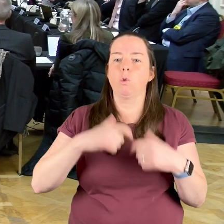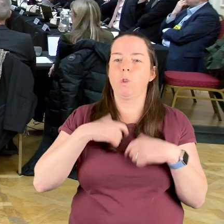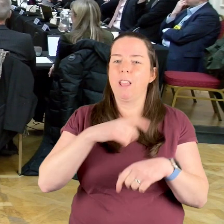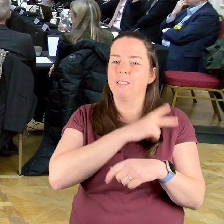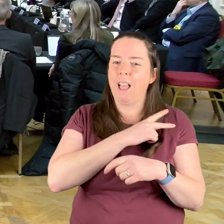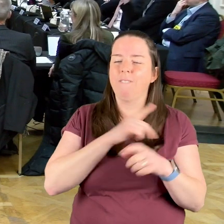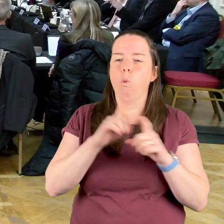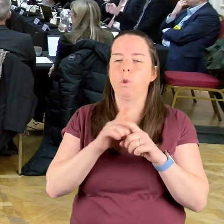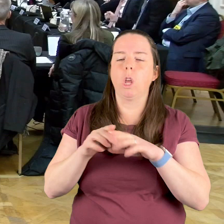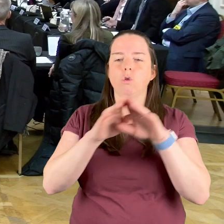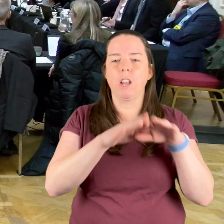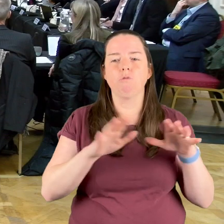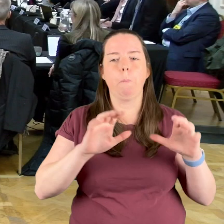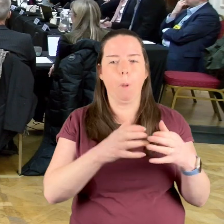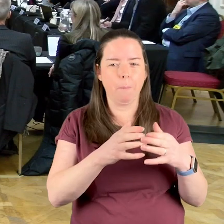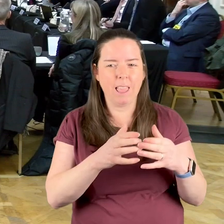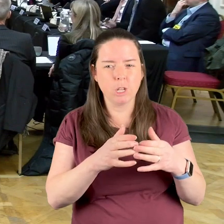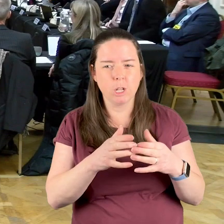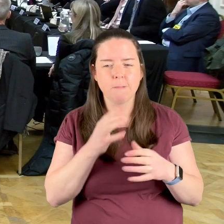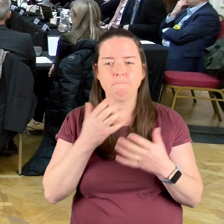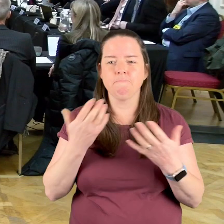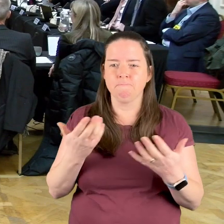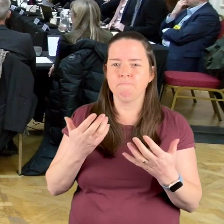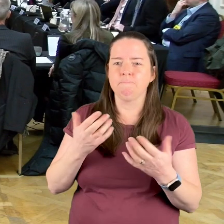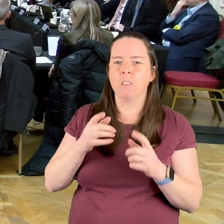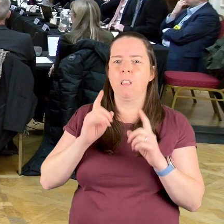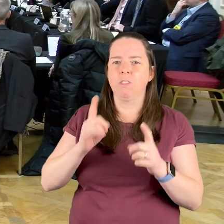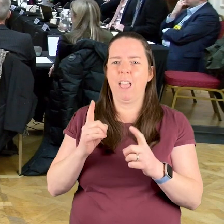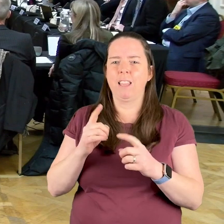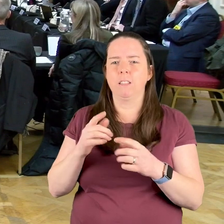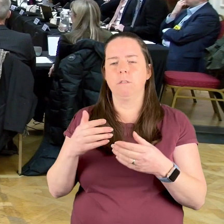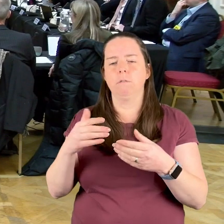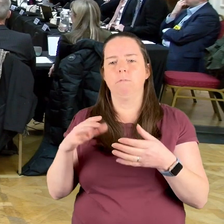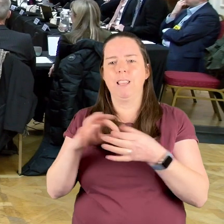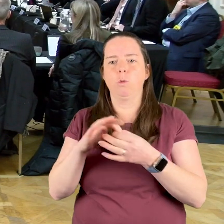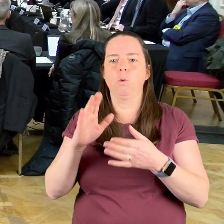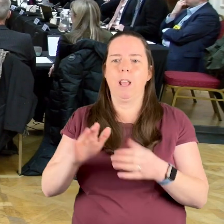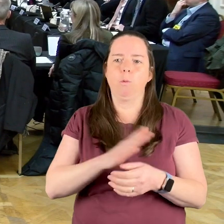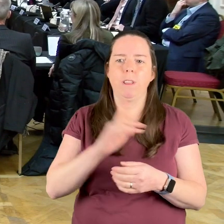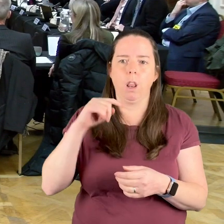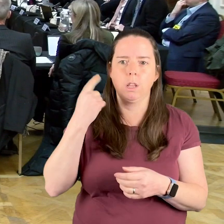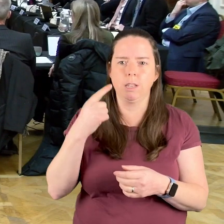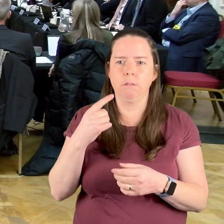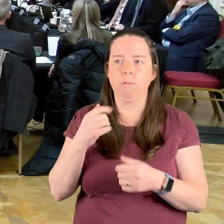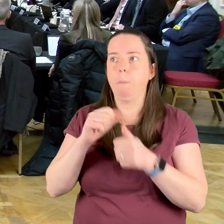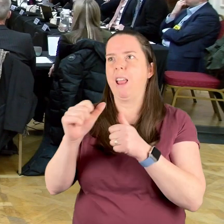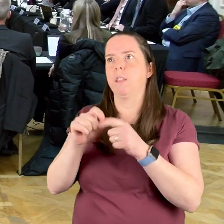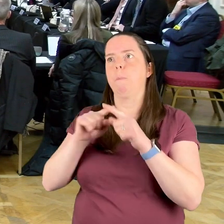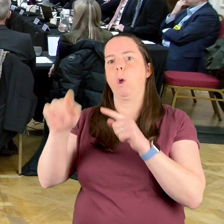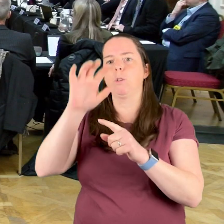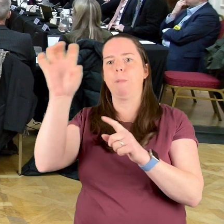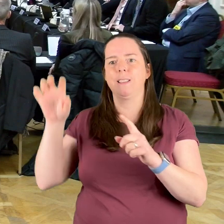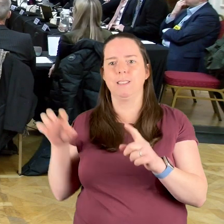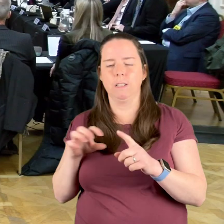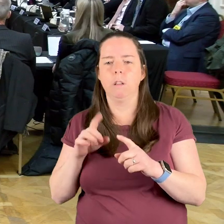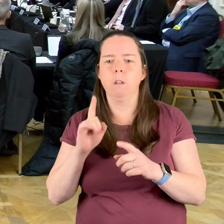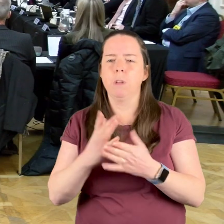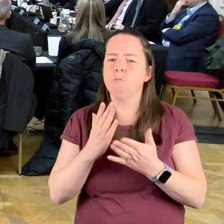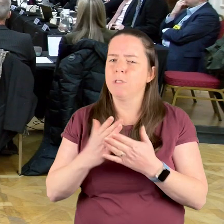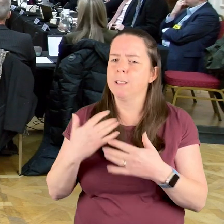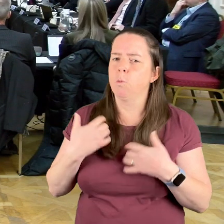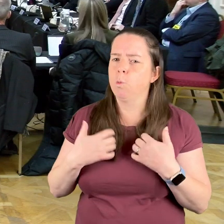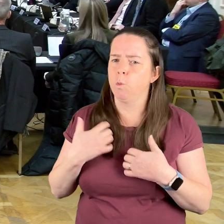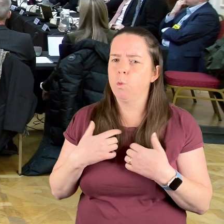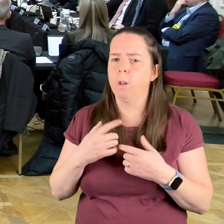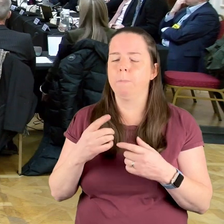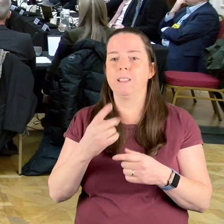also the general population? And that's in the context of South West London is better than most places. But it'll be a really interesting thing, because even